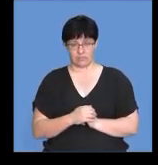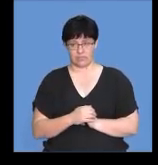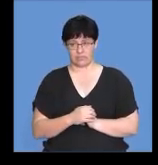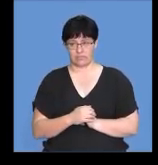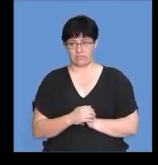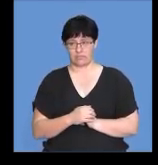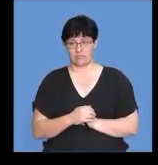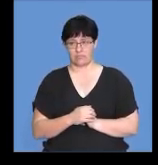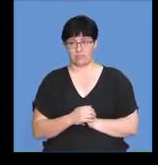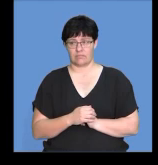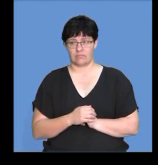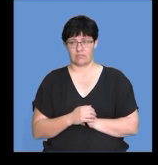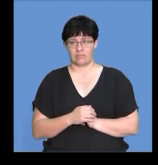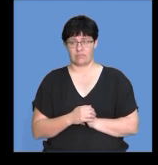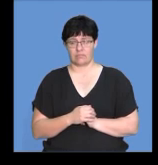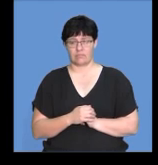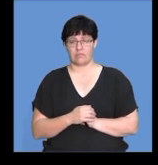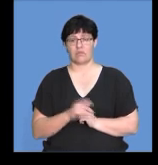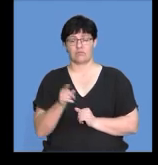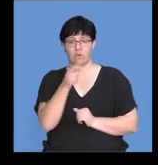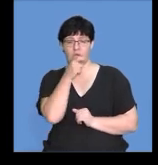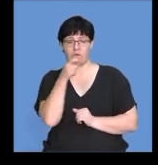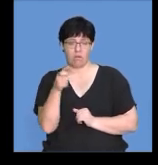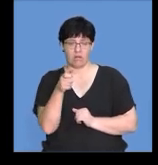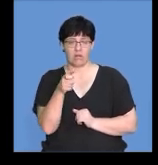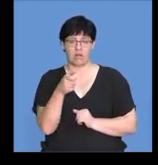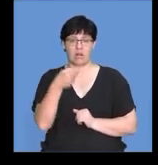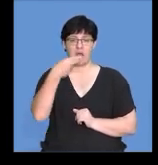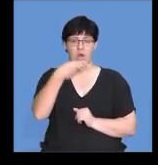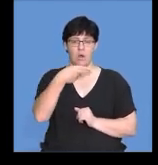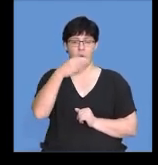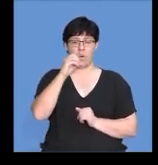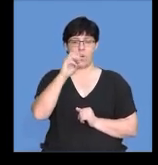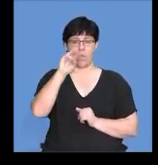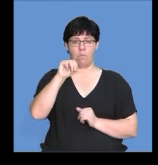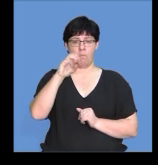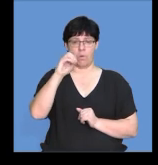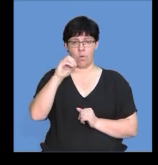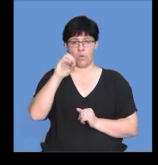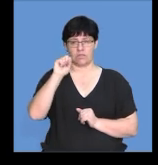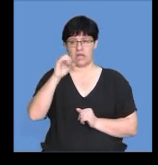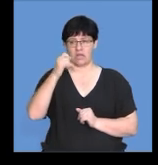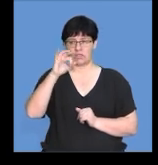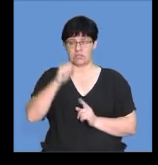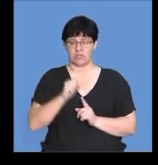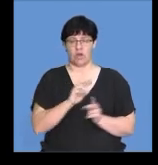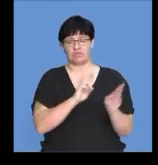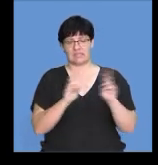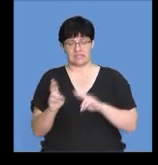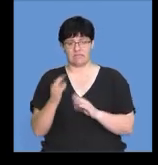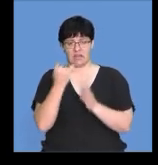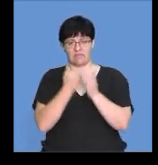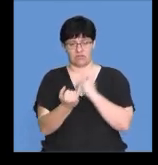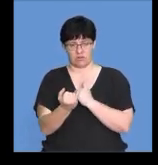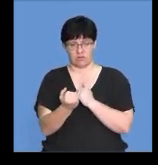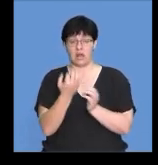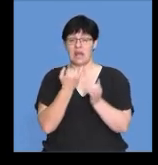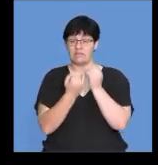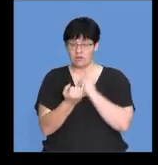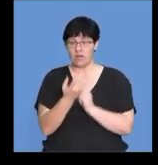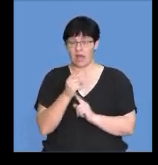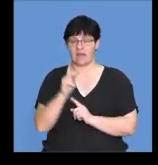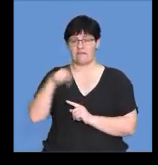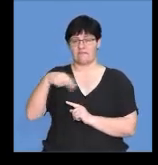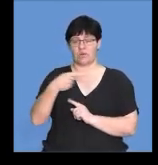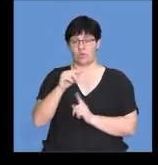color will be blue. So we call this a homozygous recessive individual and an individual that shows a